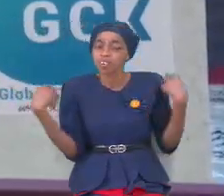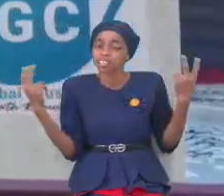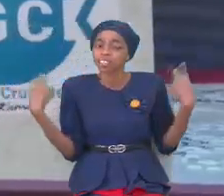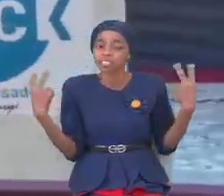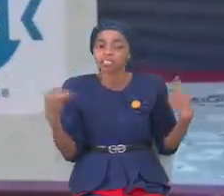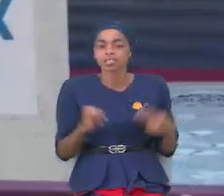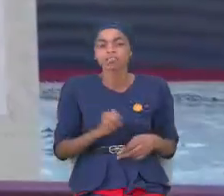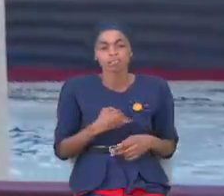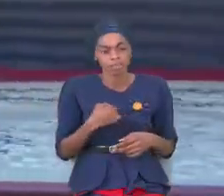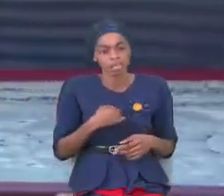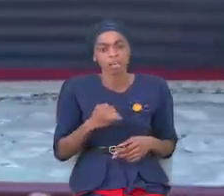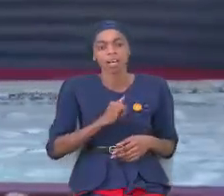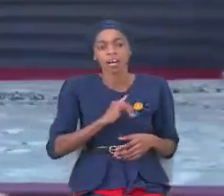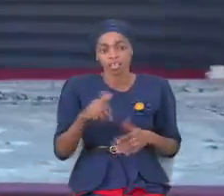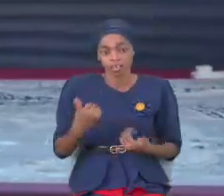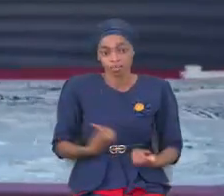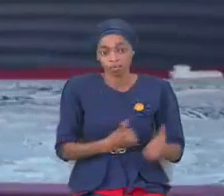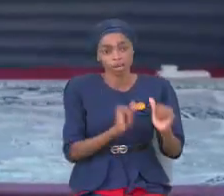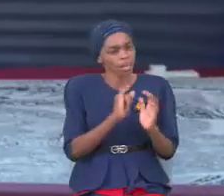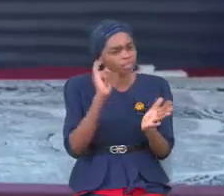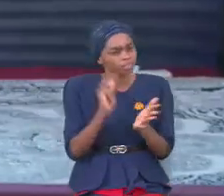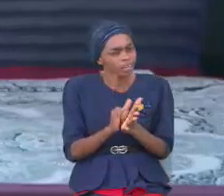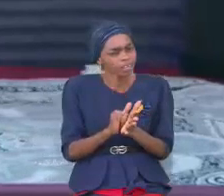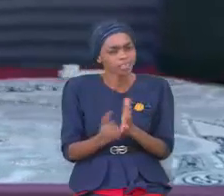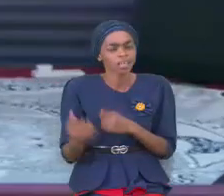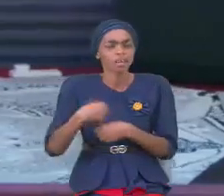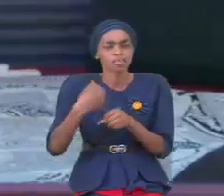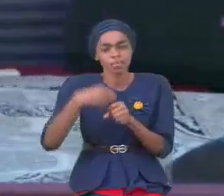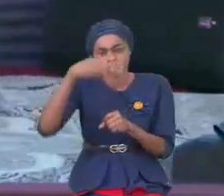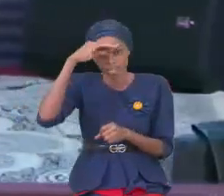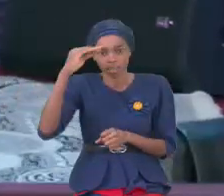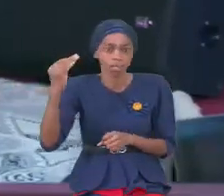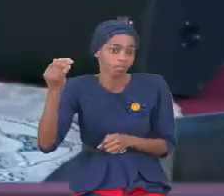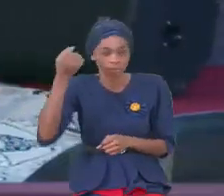that made him obstinate. Are you observing any